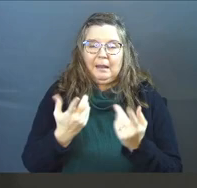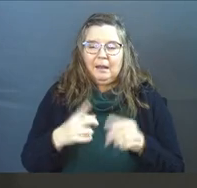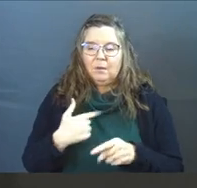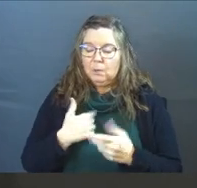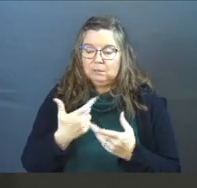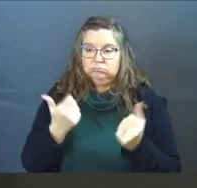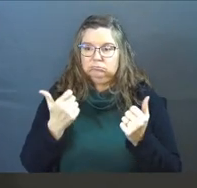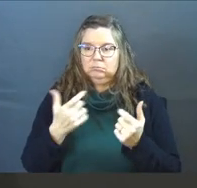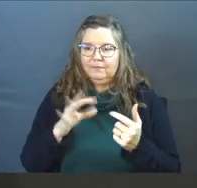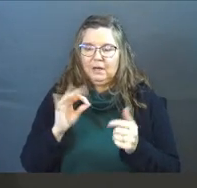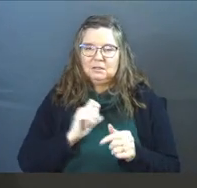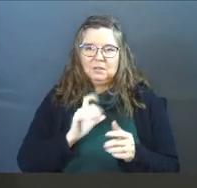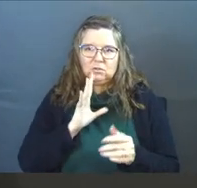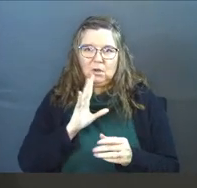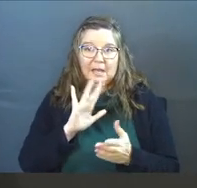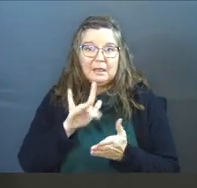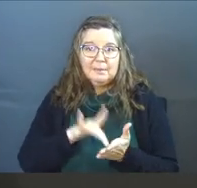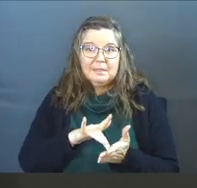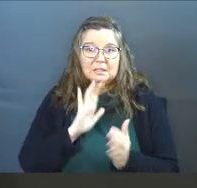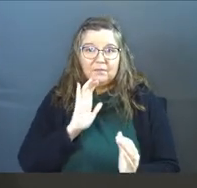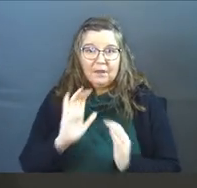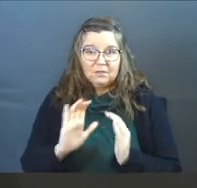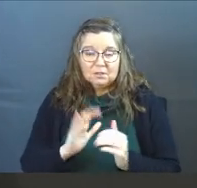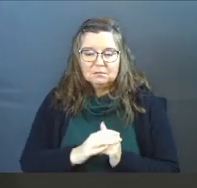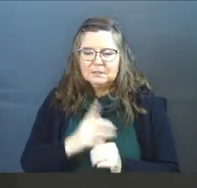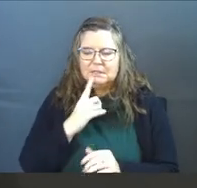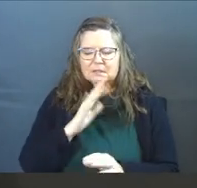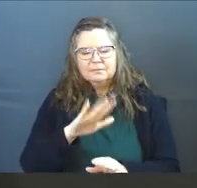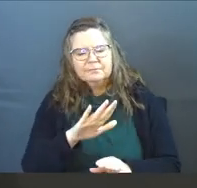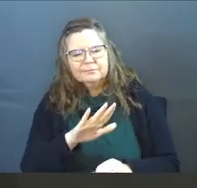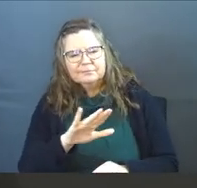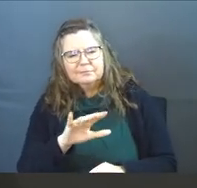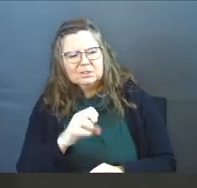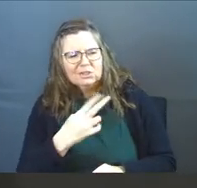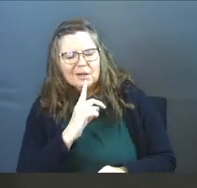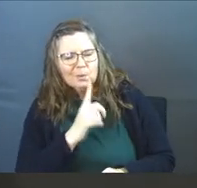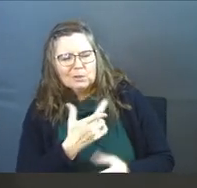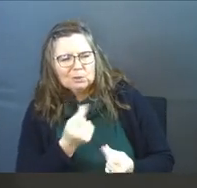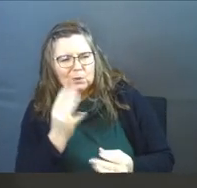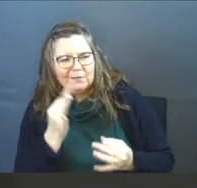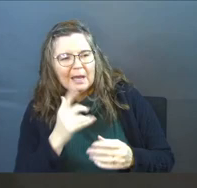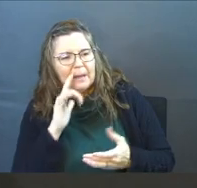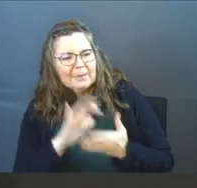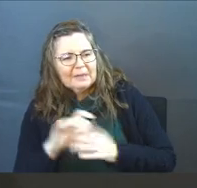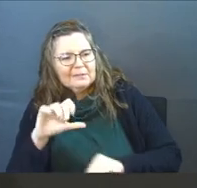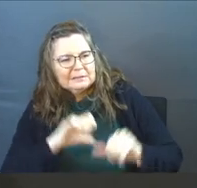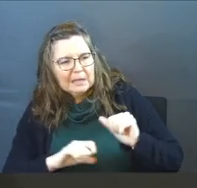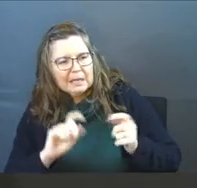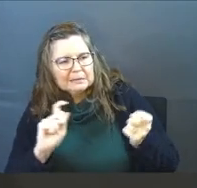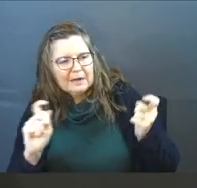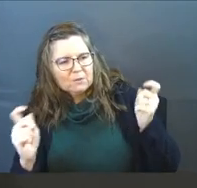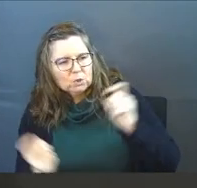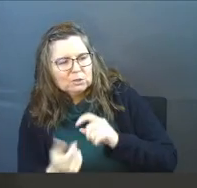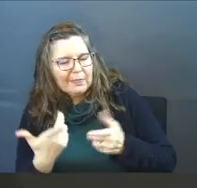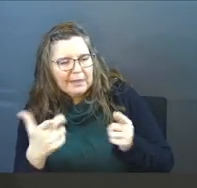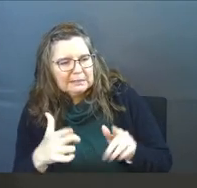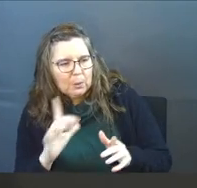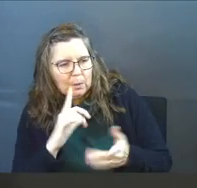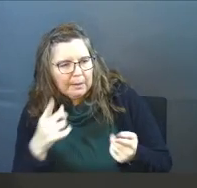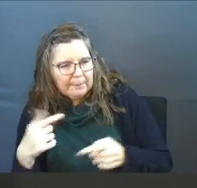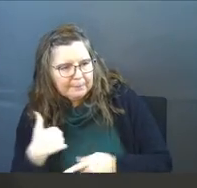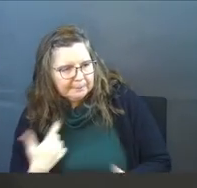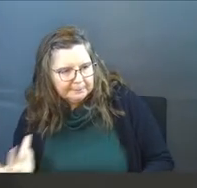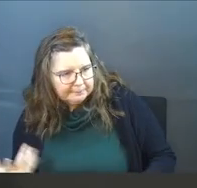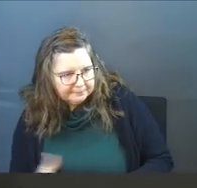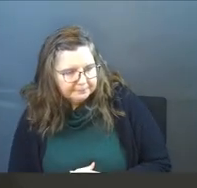a sudden, we just found ourselves talking about it. In the midst of the conversation, he said, Josh, I don't really do faith. I believe in science and evolution. And that's just kind of where